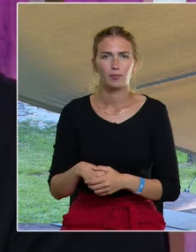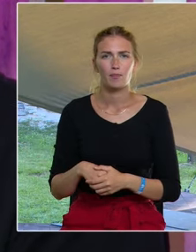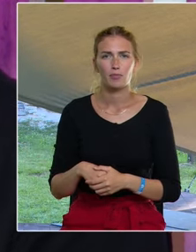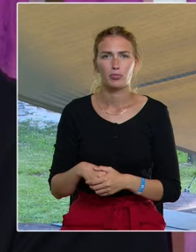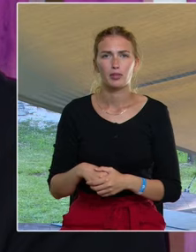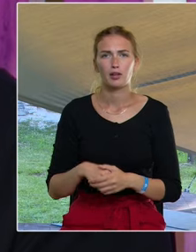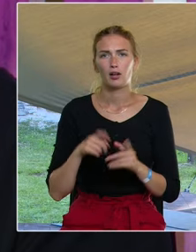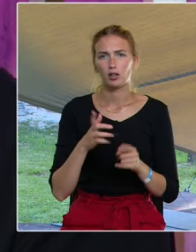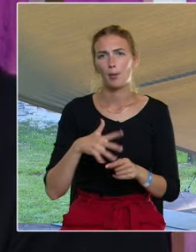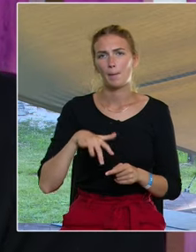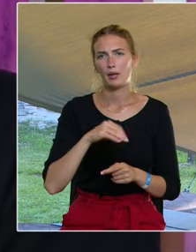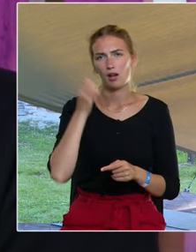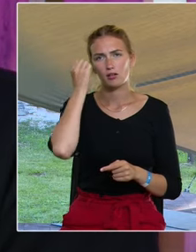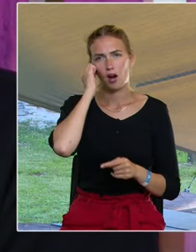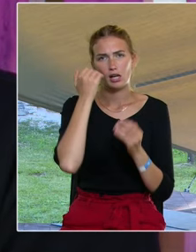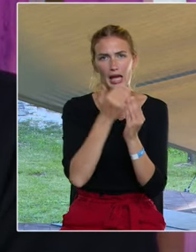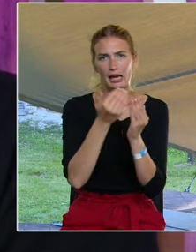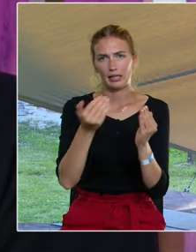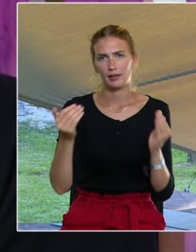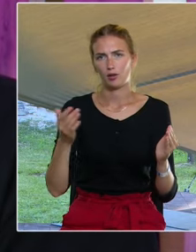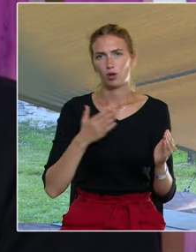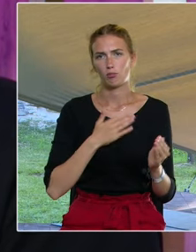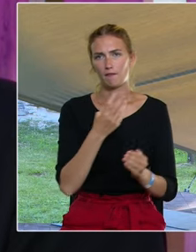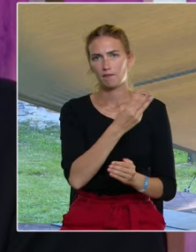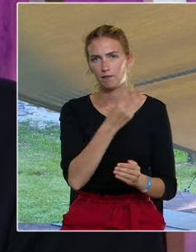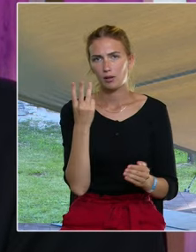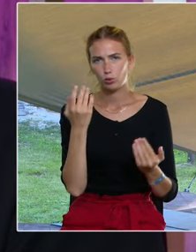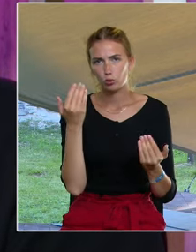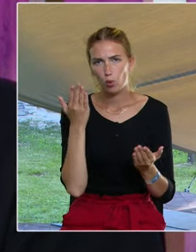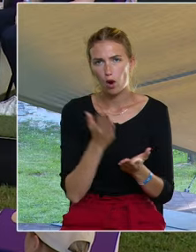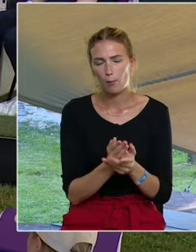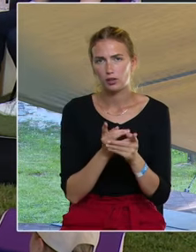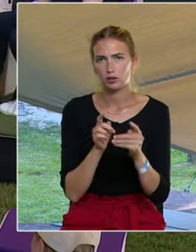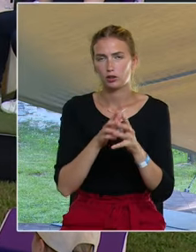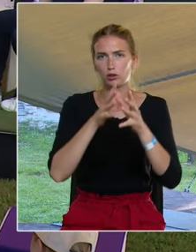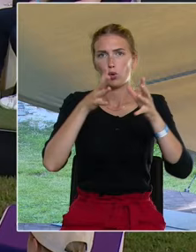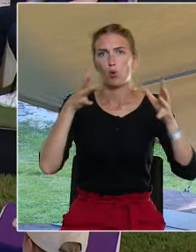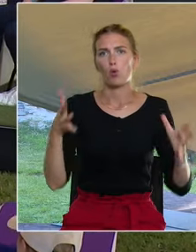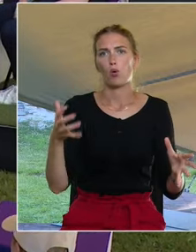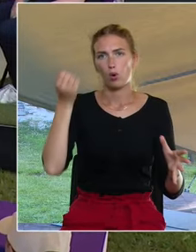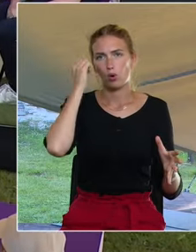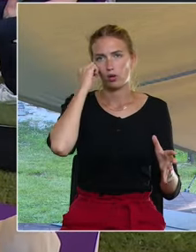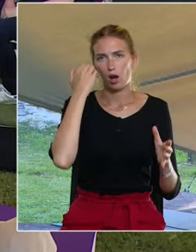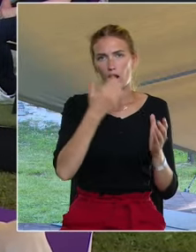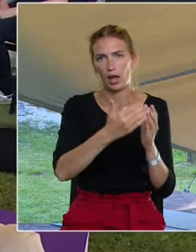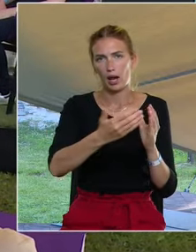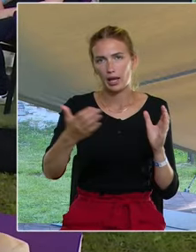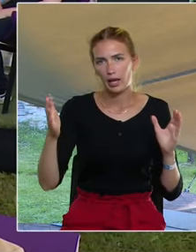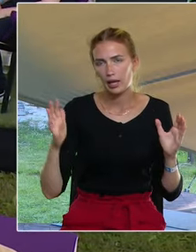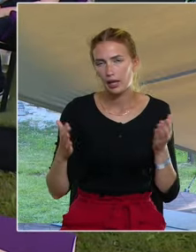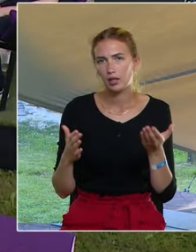a platform. I think they're the kind of biggest, one of the mega galleries that have done things with it.